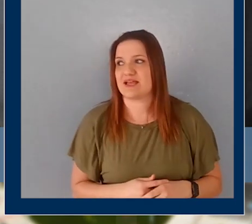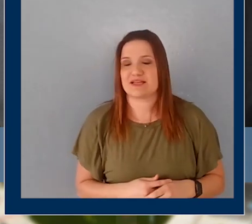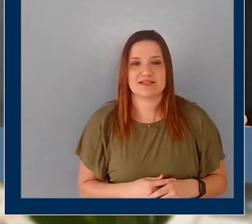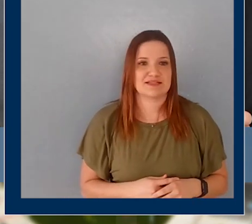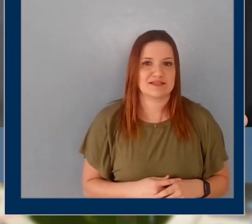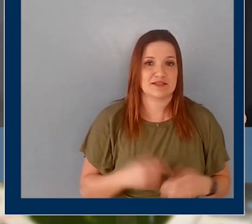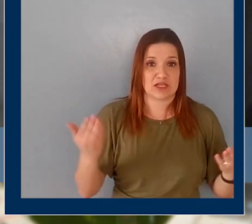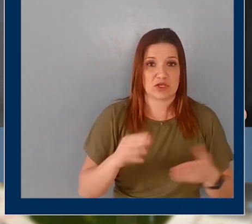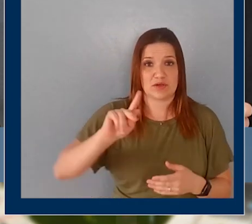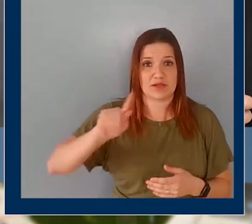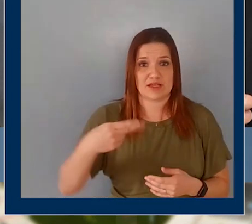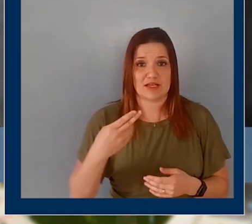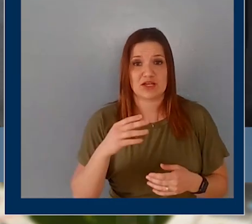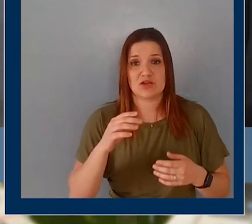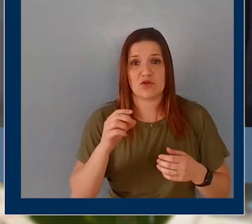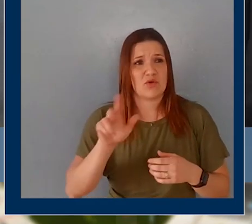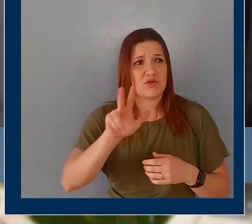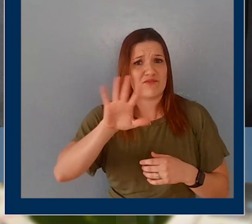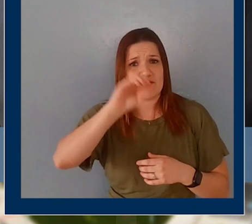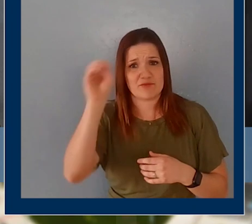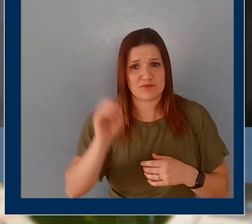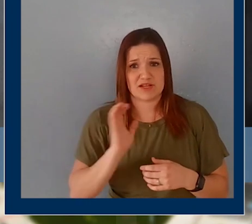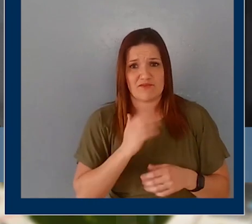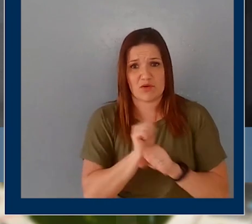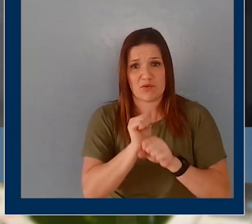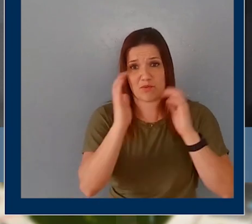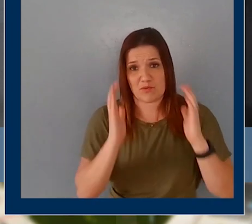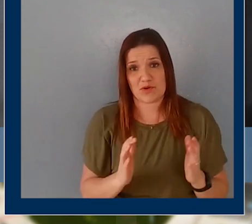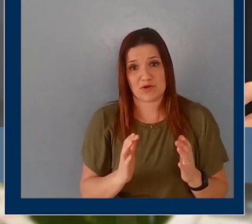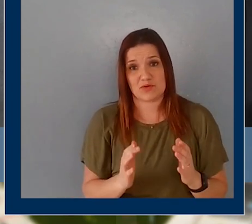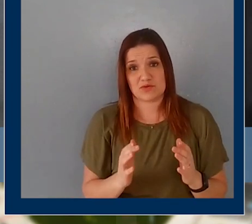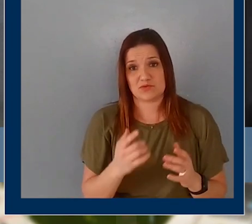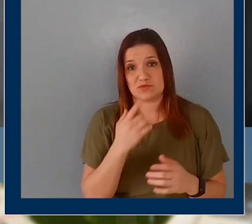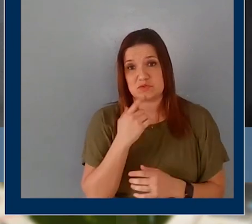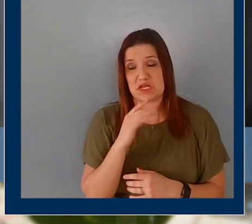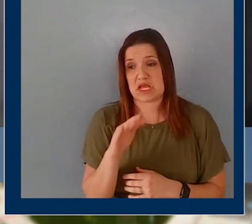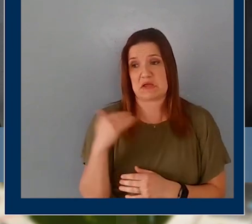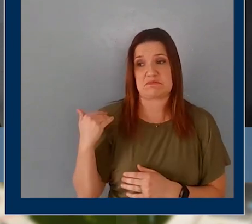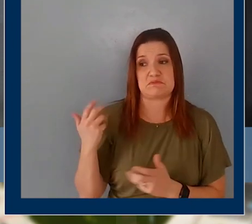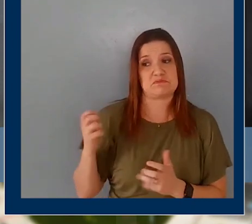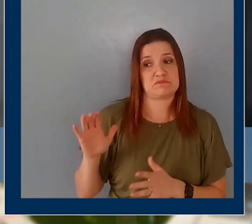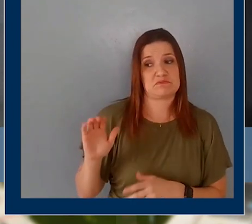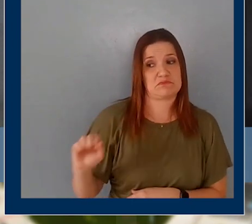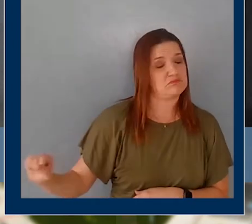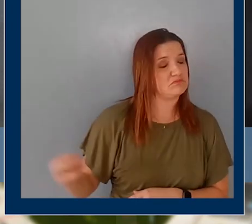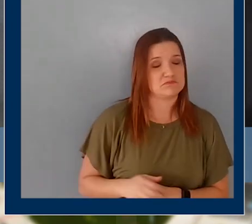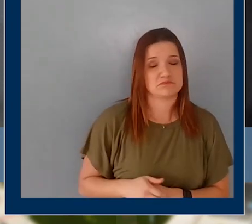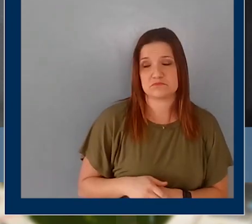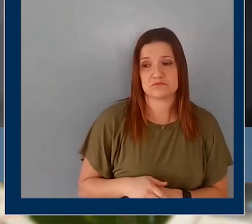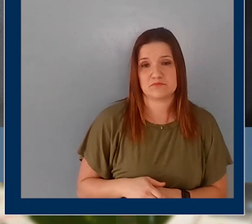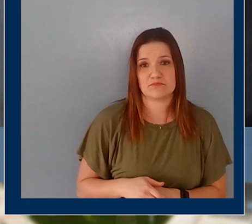and but you can only reach out so much, and there's even within Quia Delta, there's